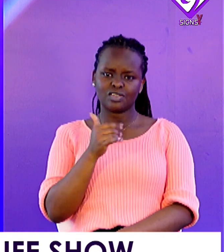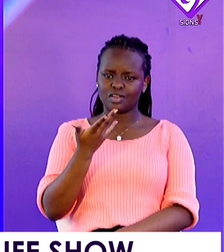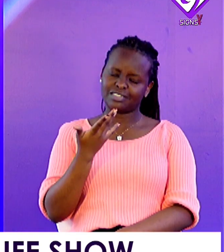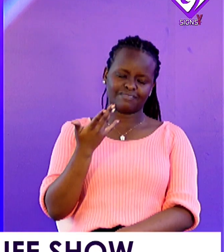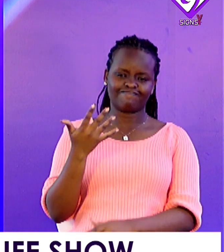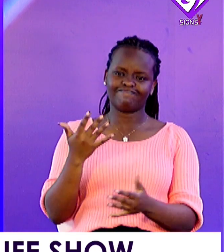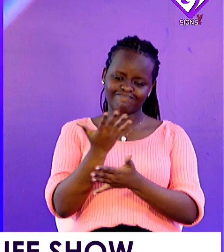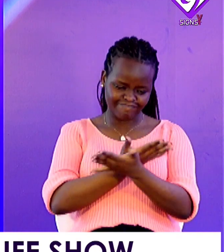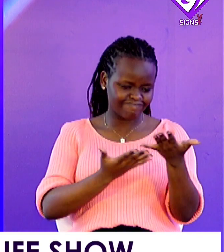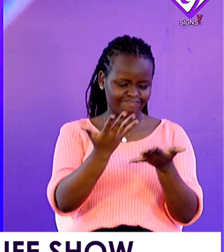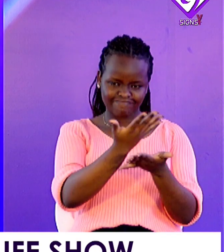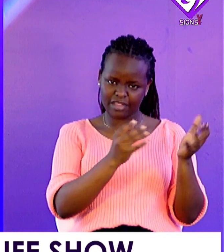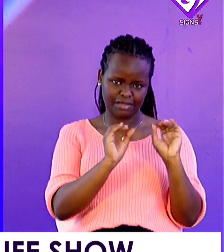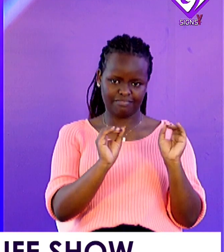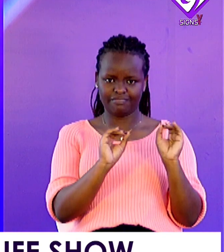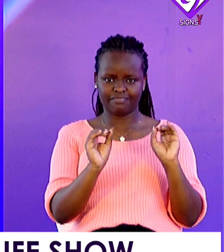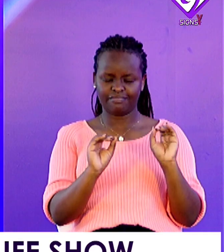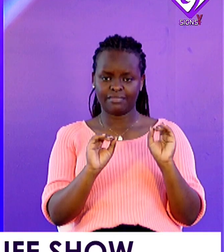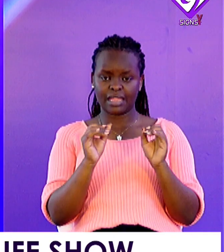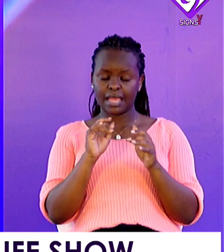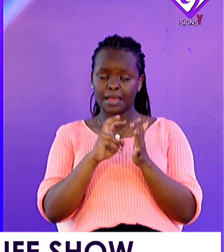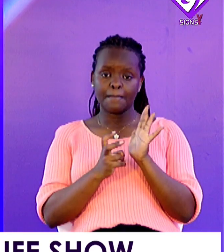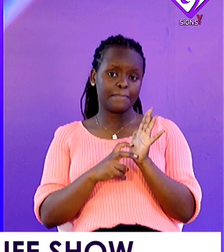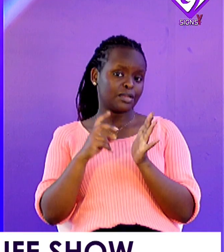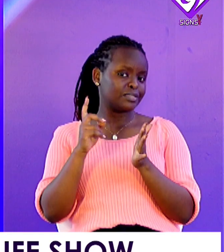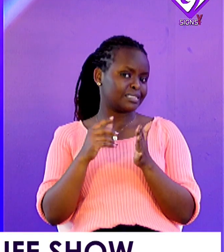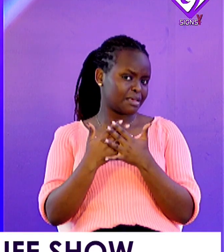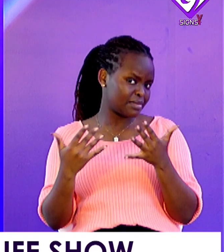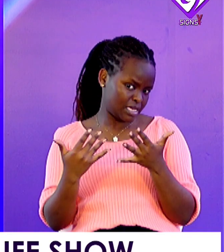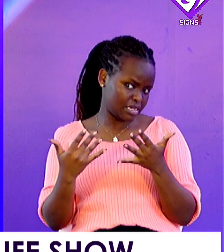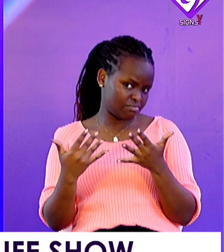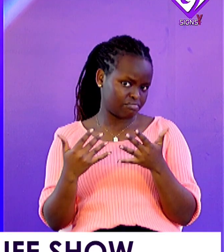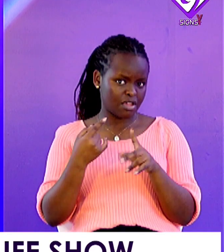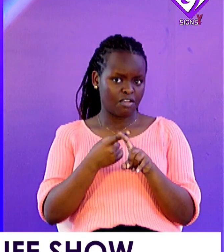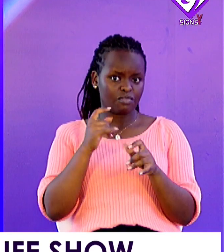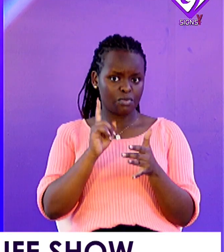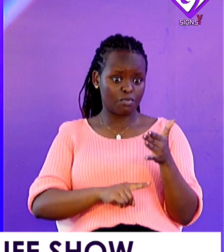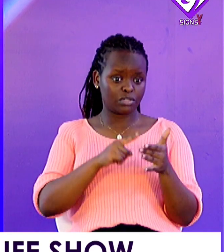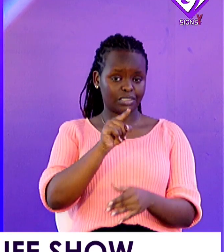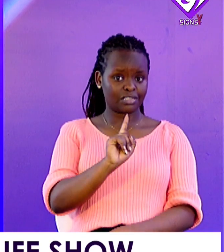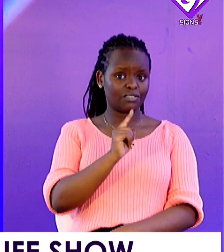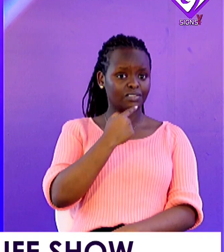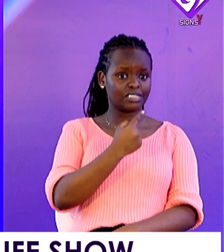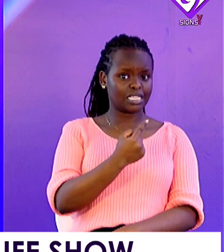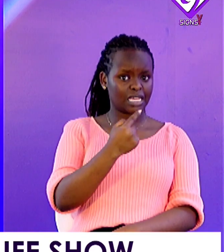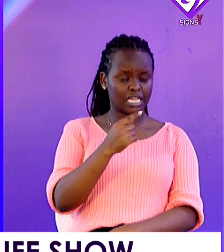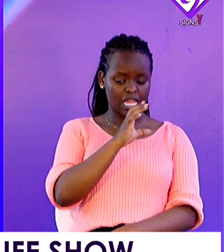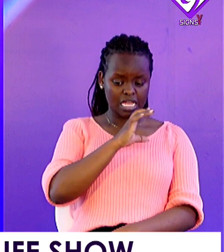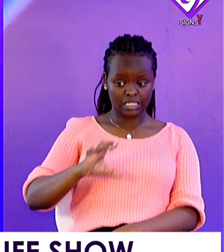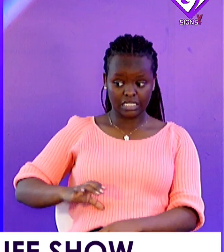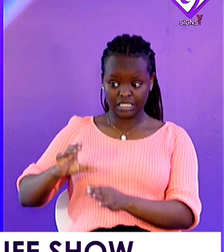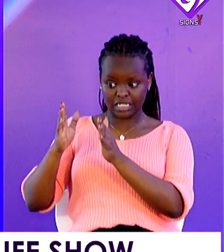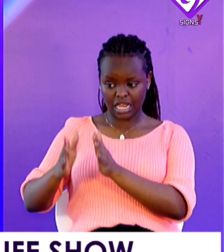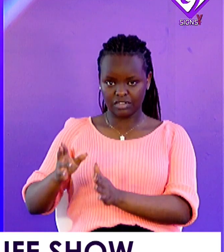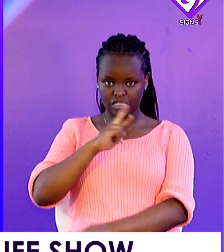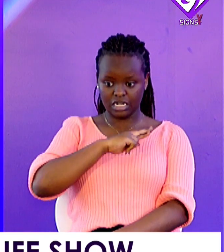quite interactive. Does it say something? Because from what you're speaking is that the Christian religion, from